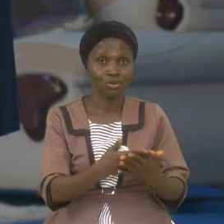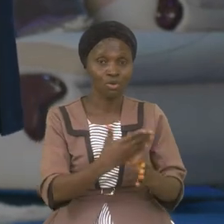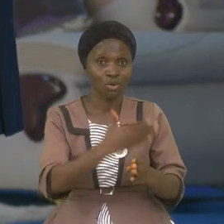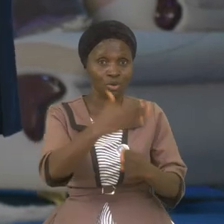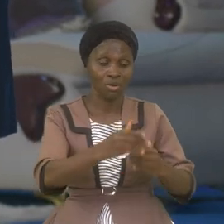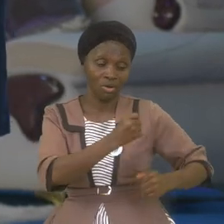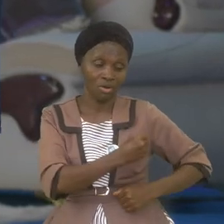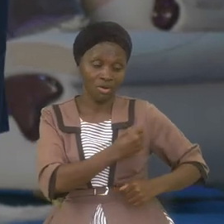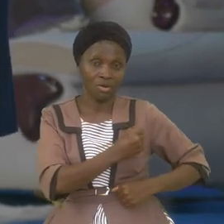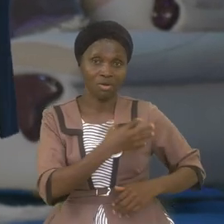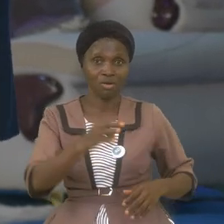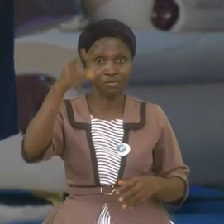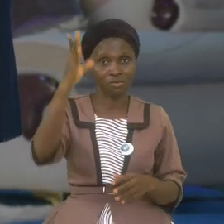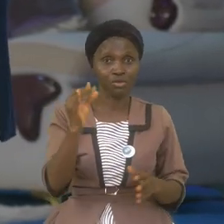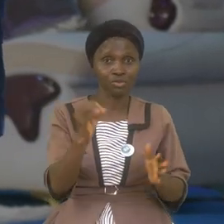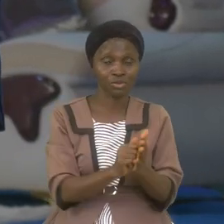be